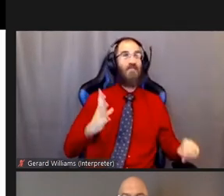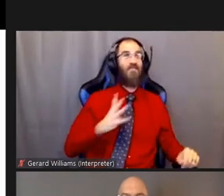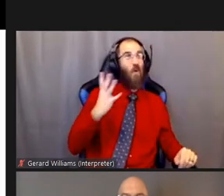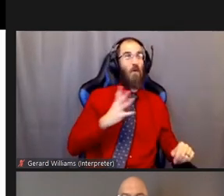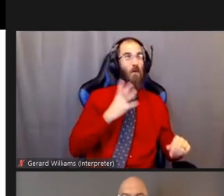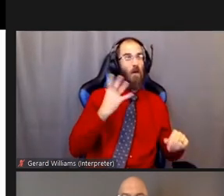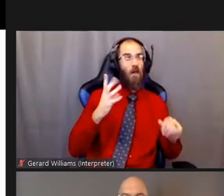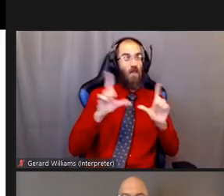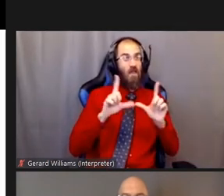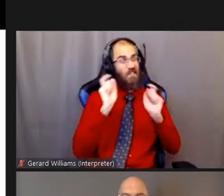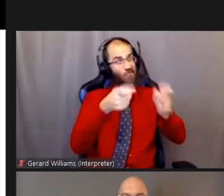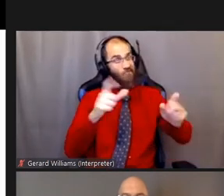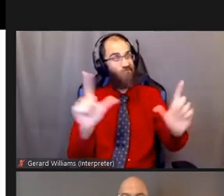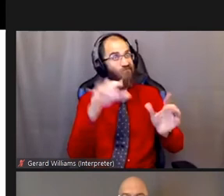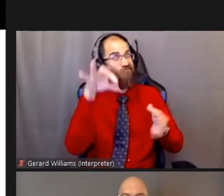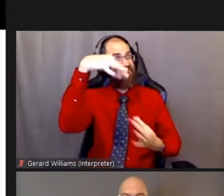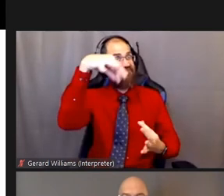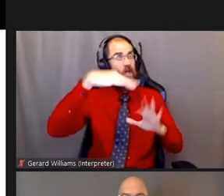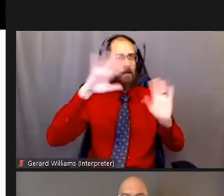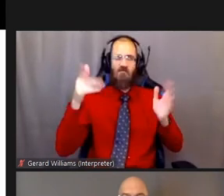rule. But basically,